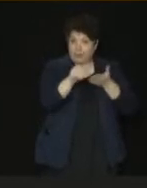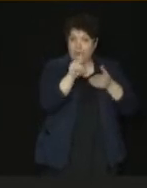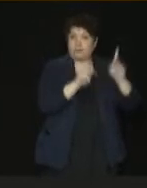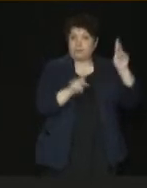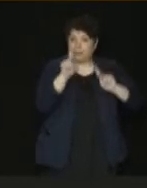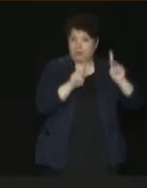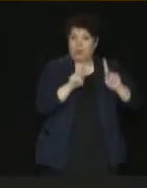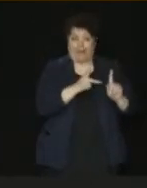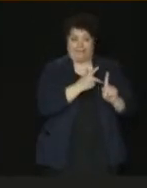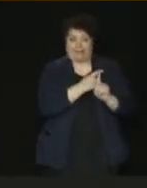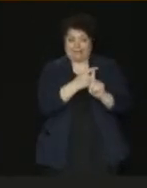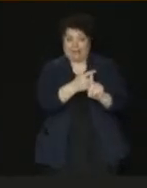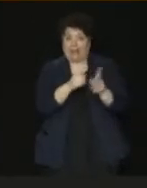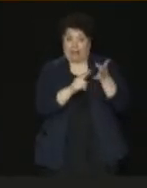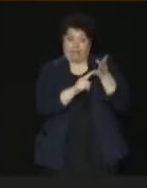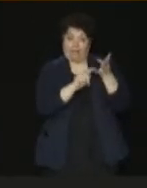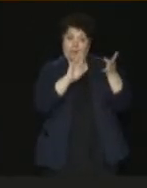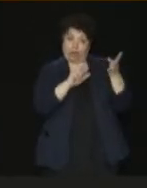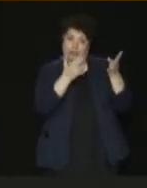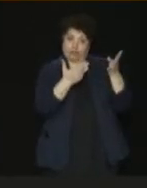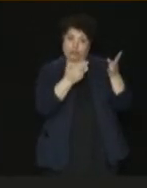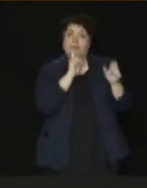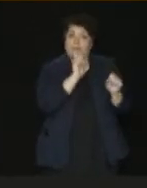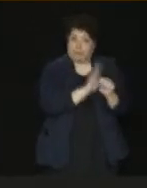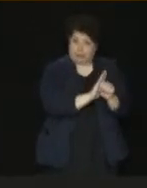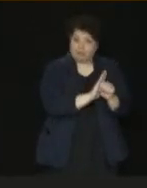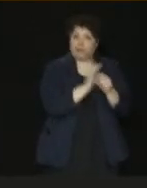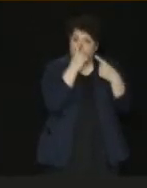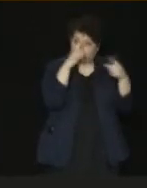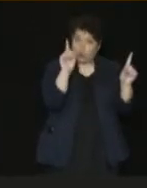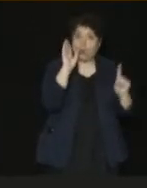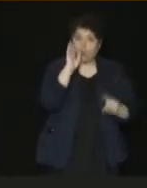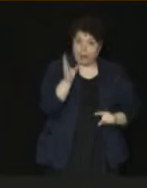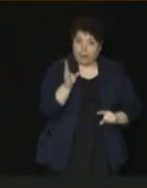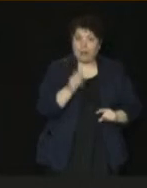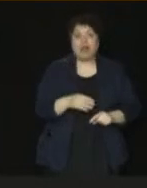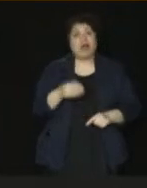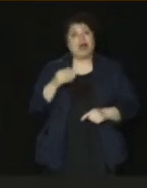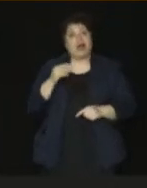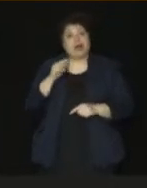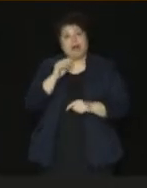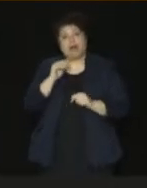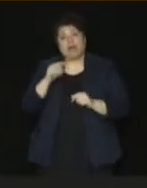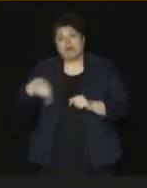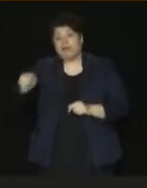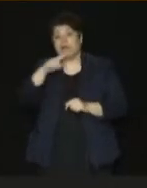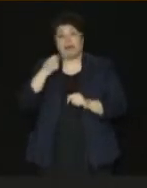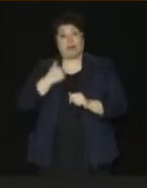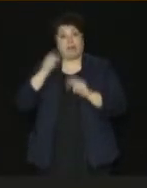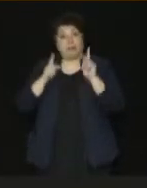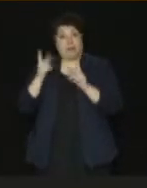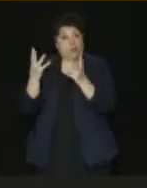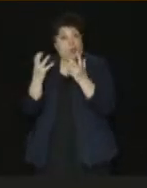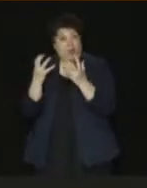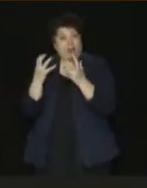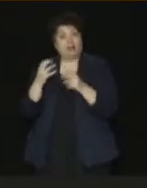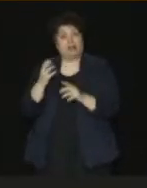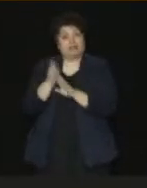people vaccinated by the end of March, but we will be able to vaccinate everyone who wishes it by September. In addition to